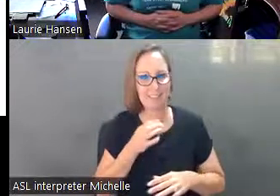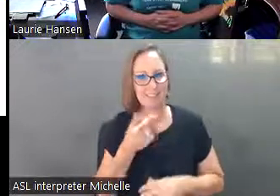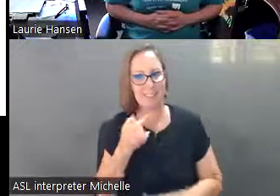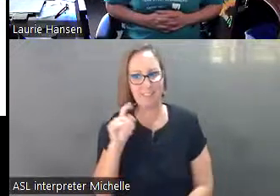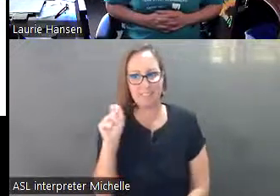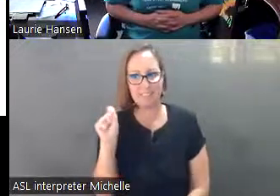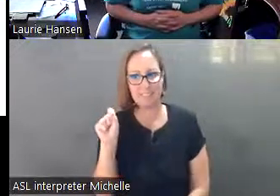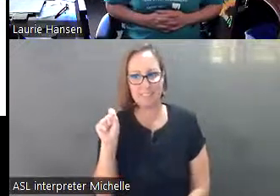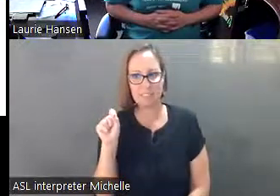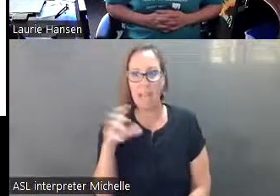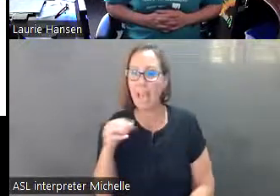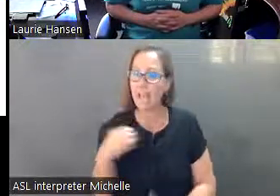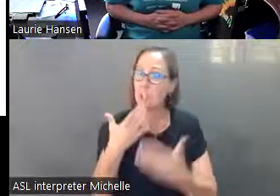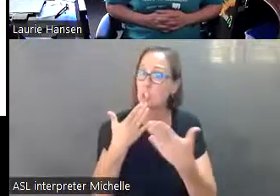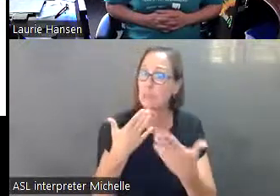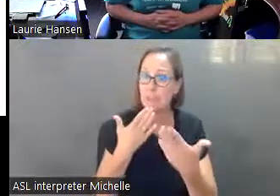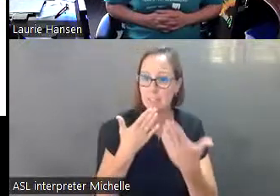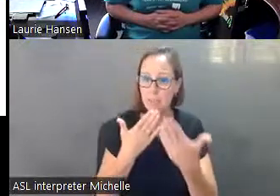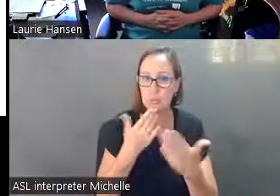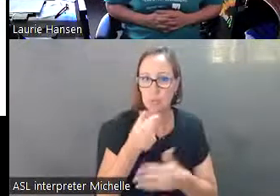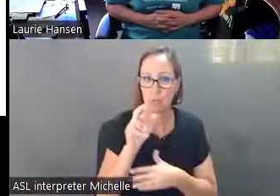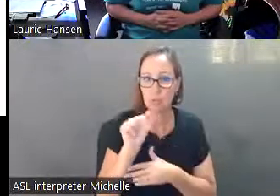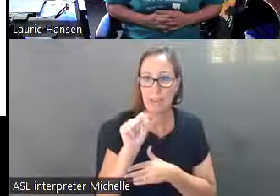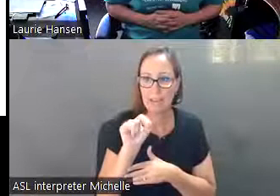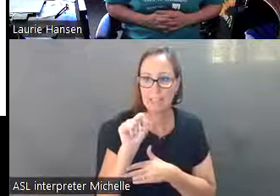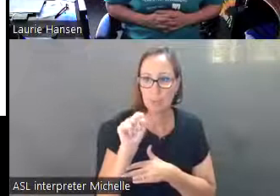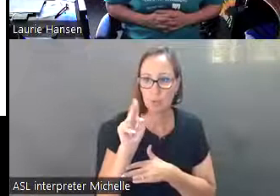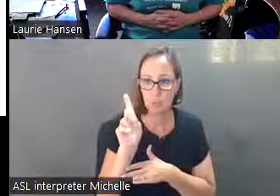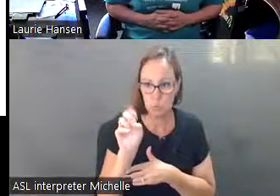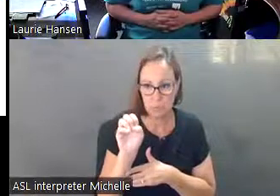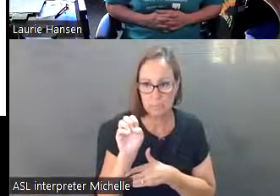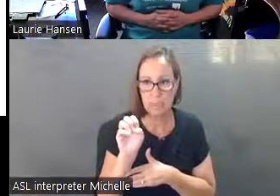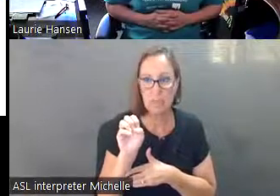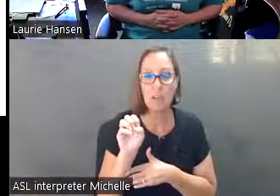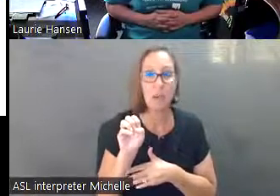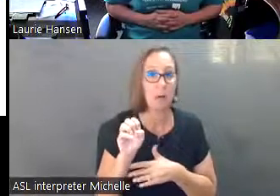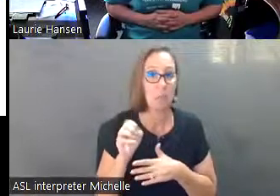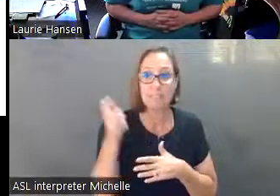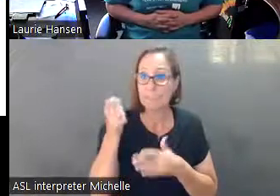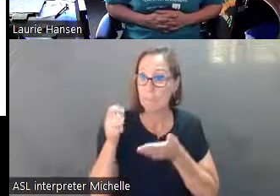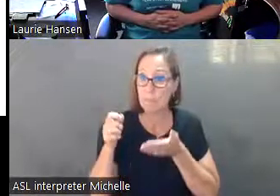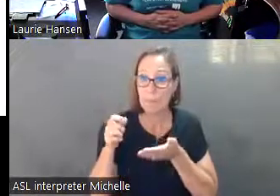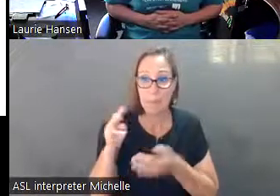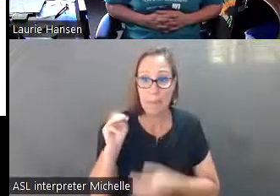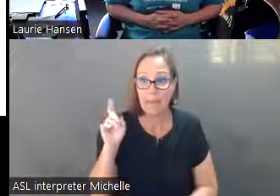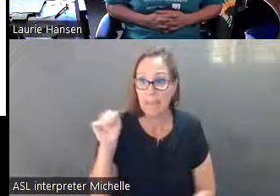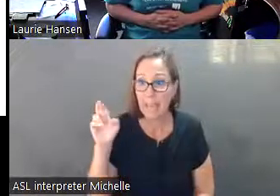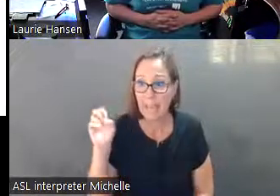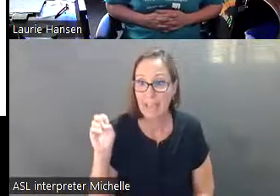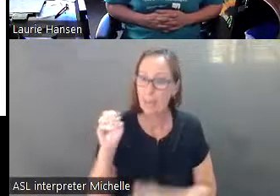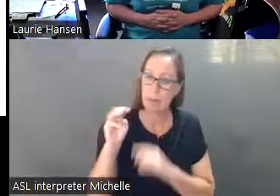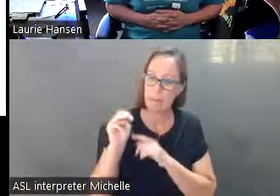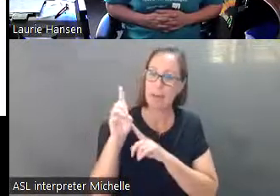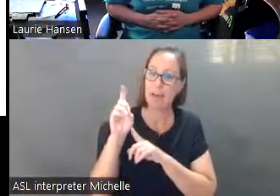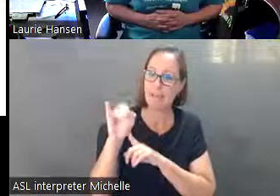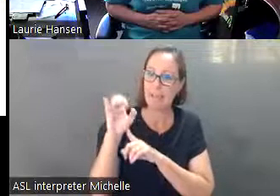and gratitude for if we're receiving Medicaid or financial support, economic